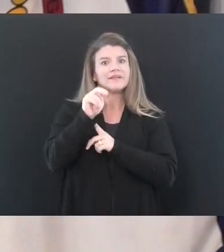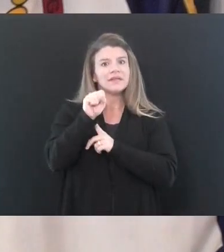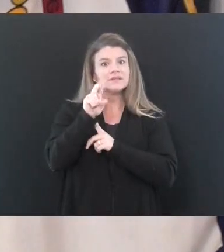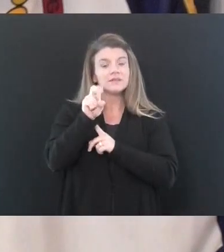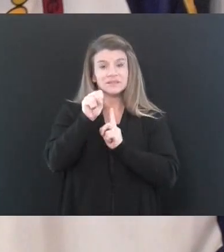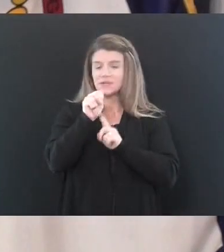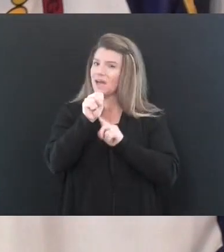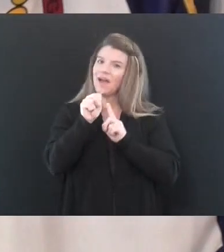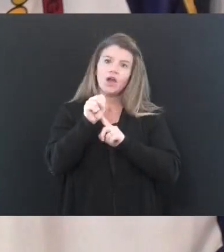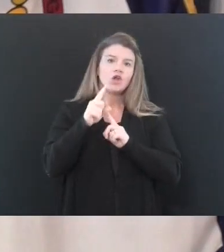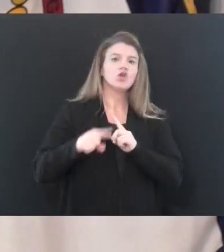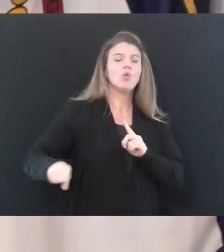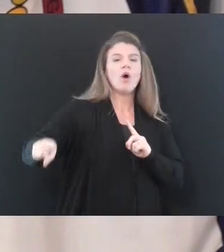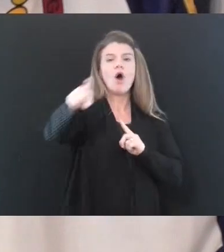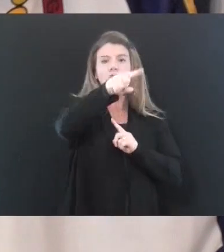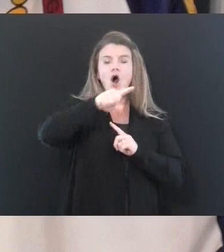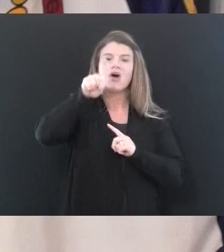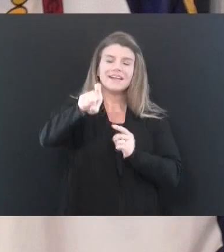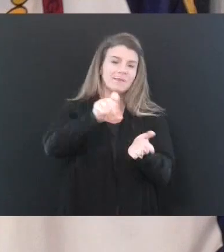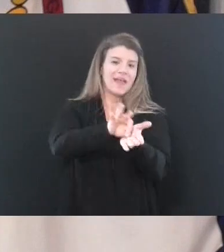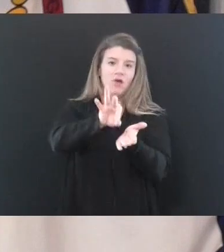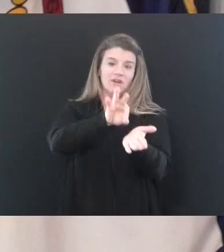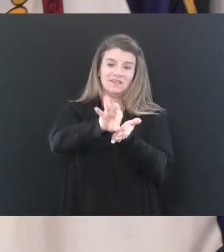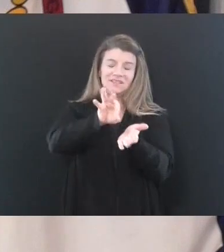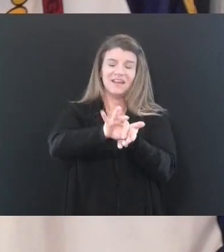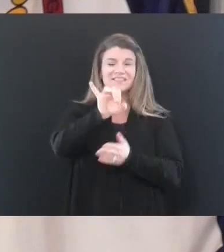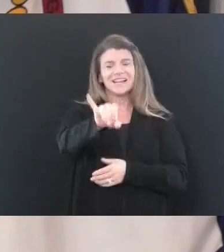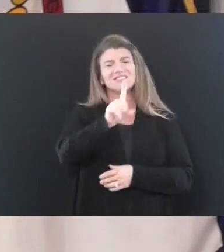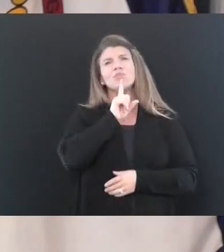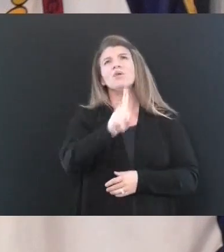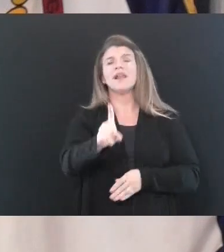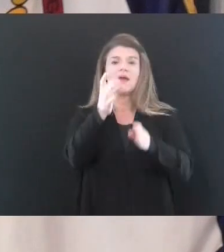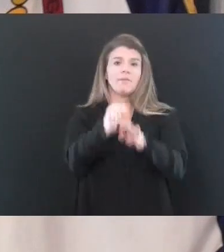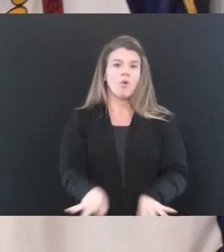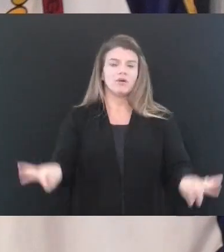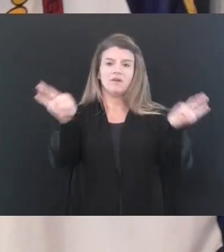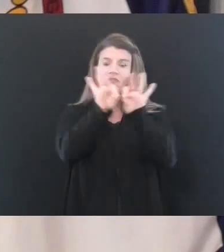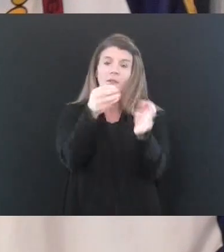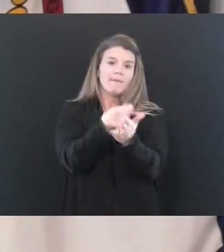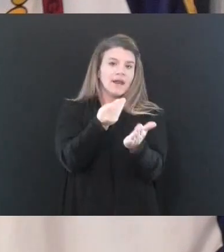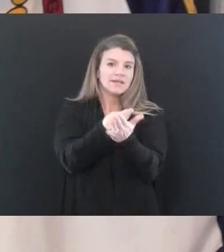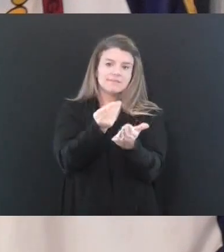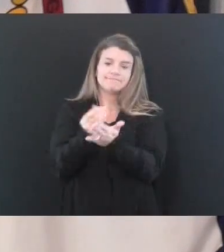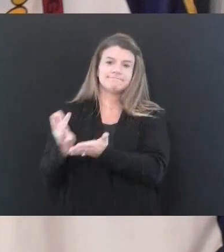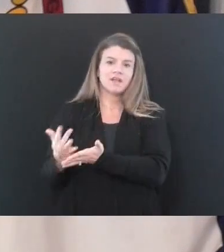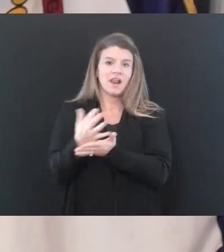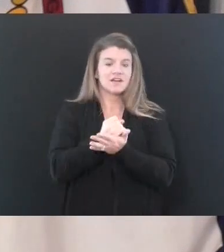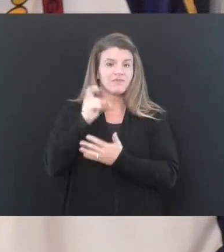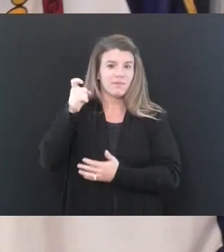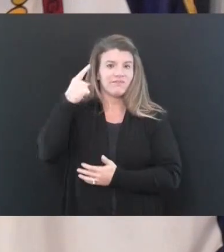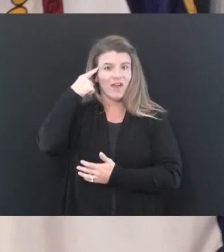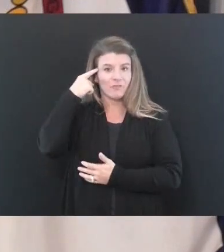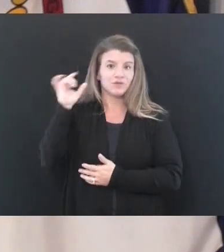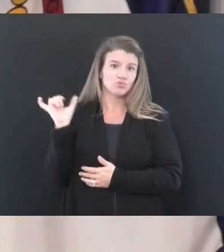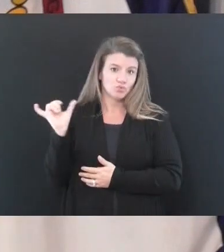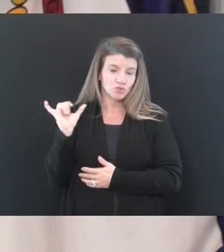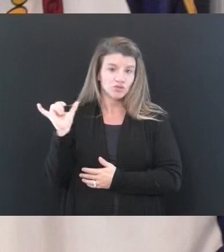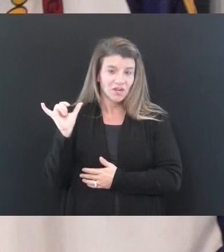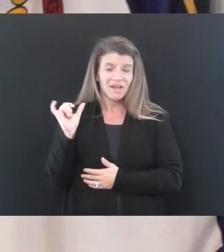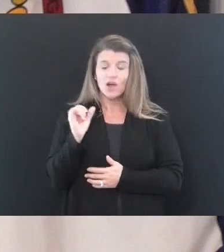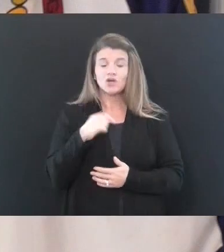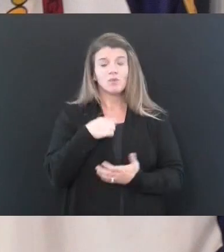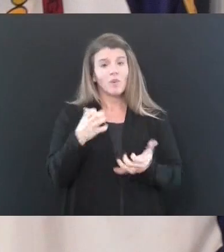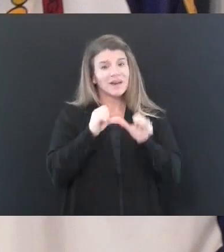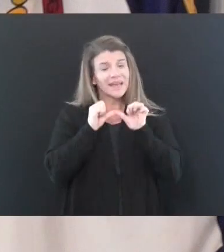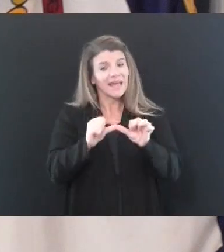sure all of you are counted. I mean, that's really important to our dollars that are coming into our state. And so we're just going to